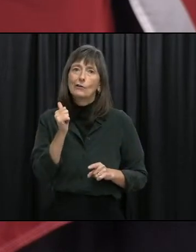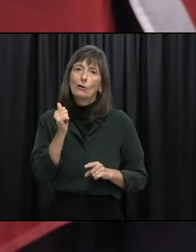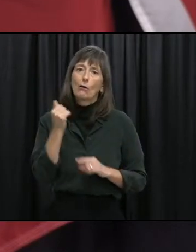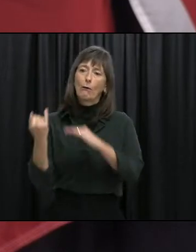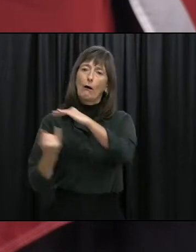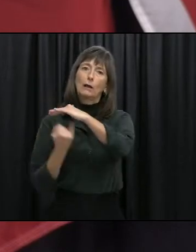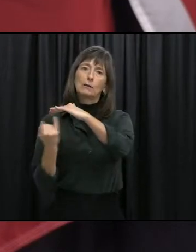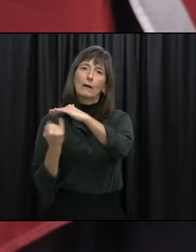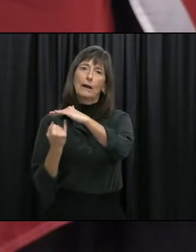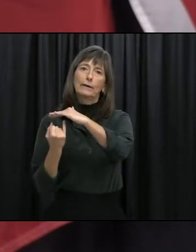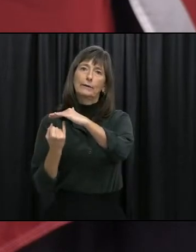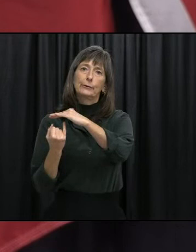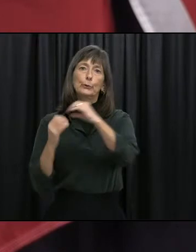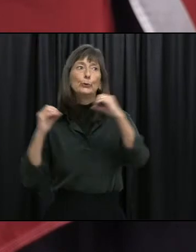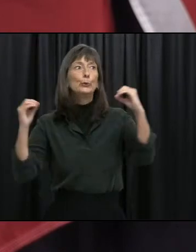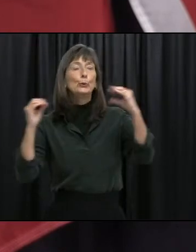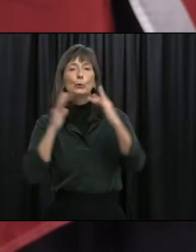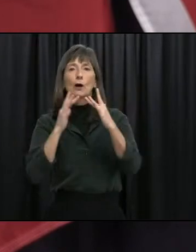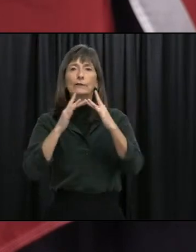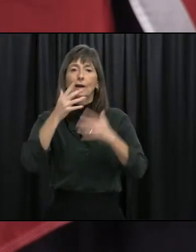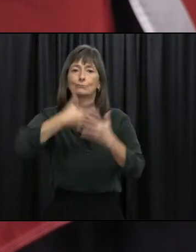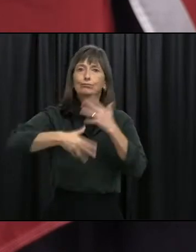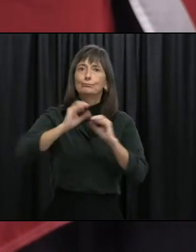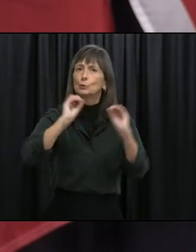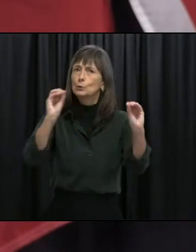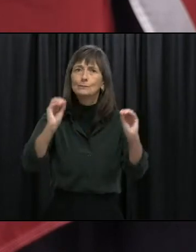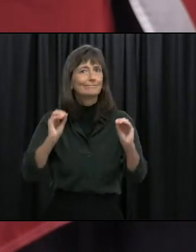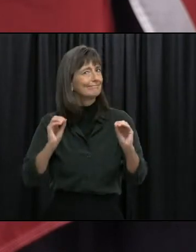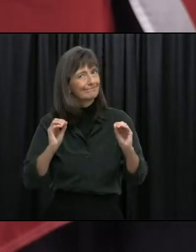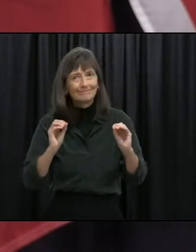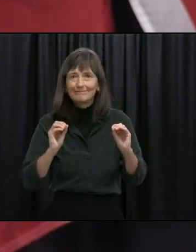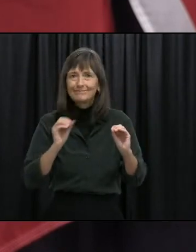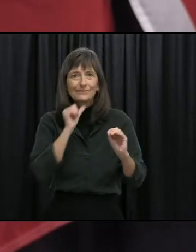rotational worker element is different in the